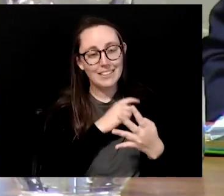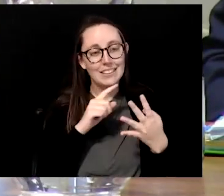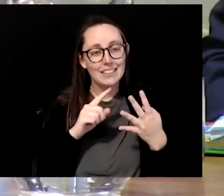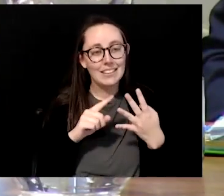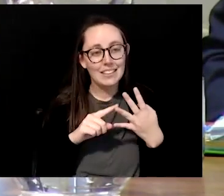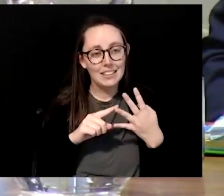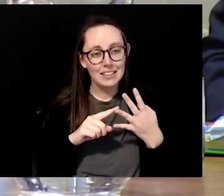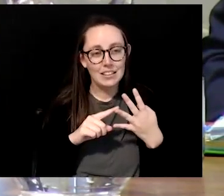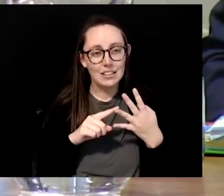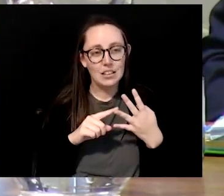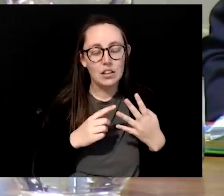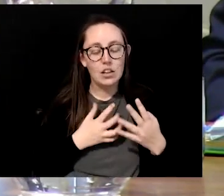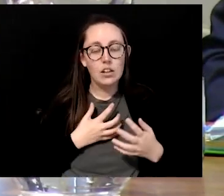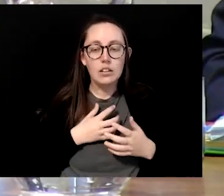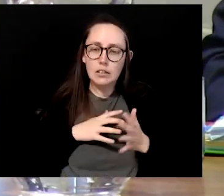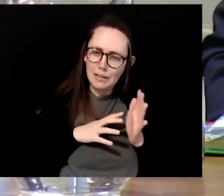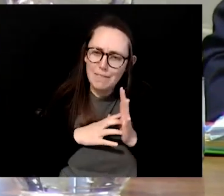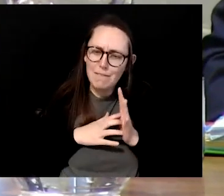vulnerability